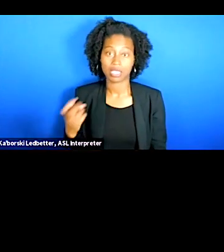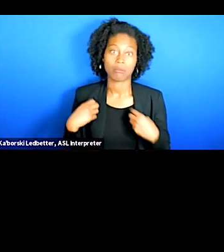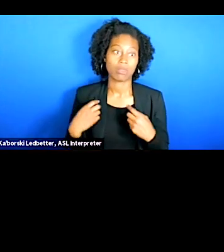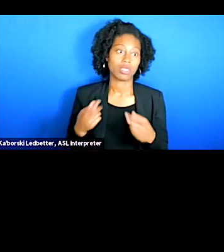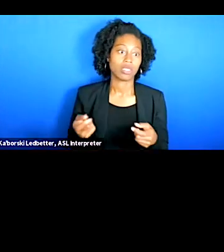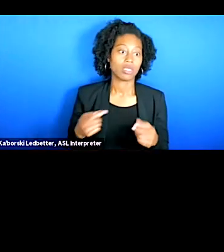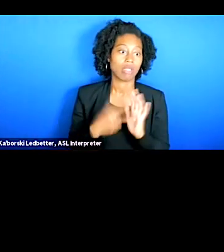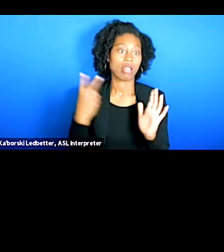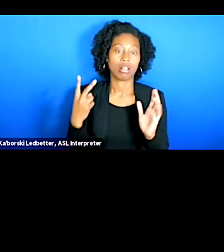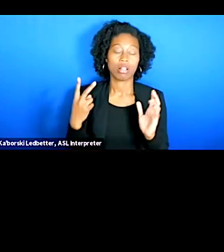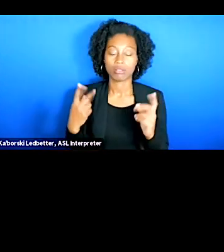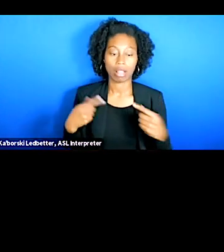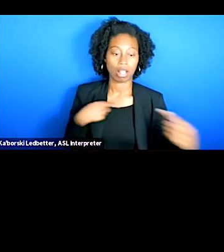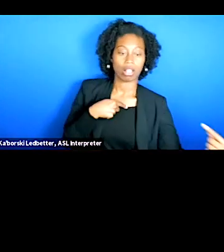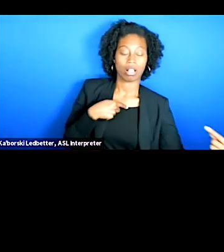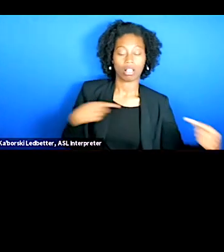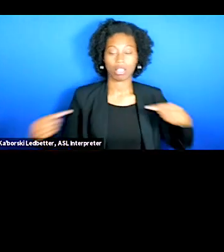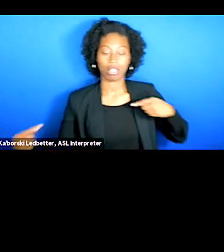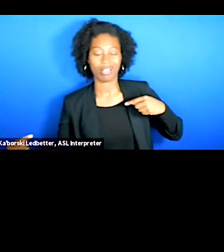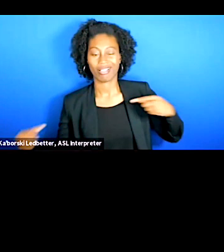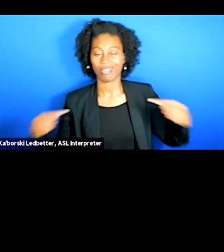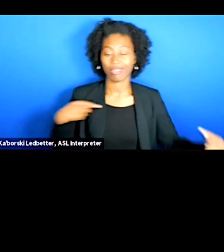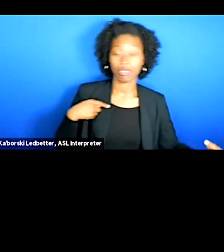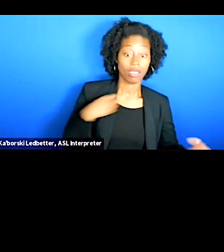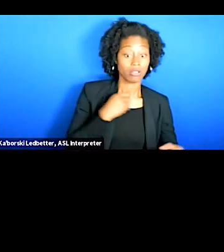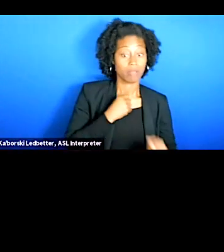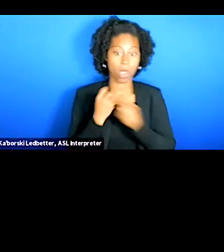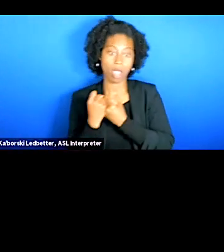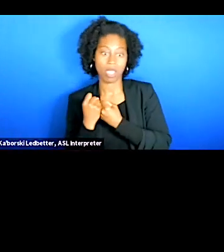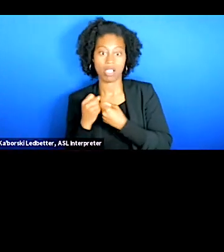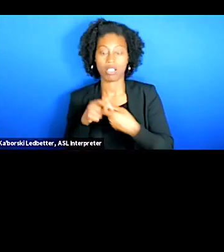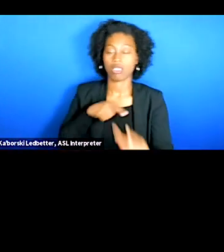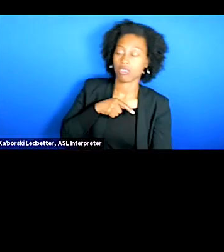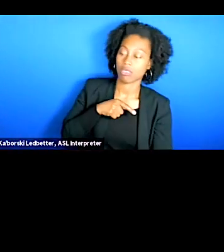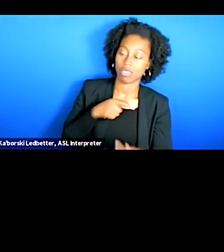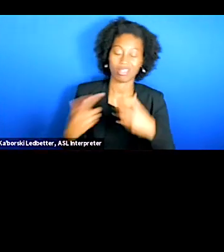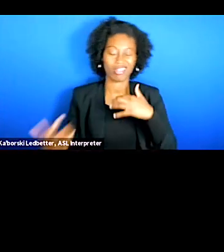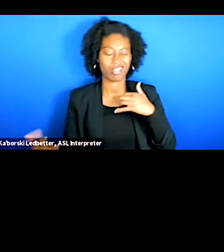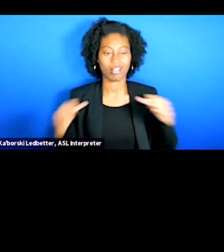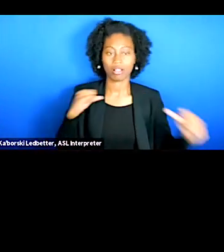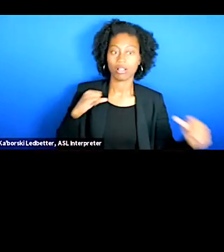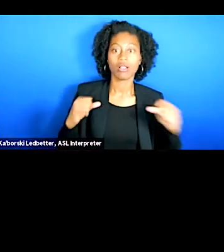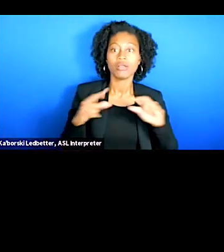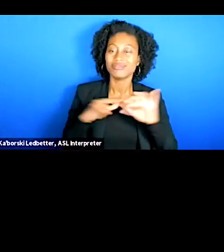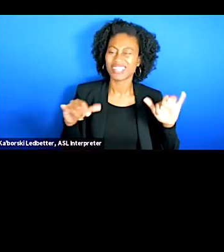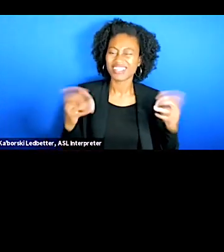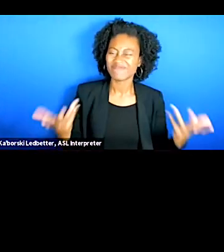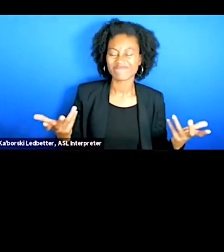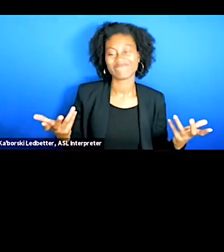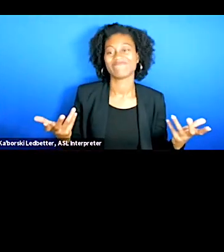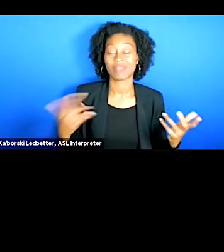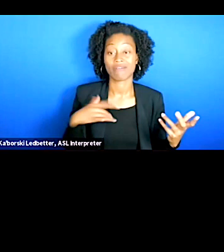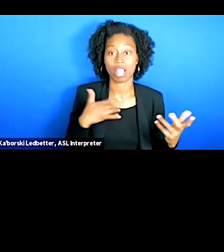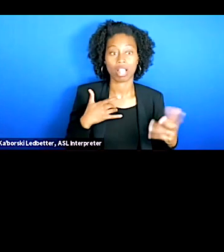working against me and for me at the same time. So it kind of breaks even. I was discussing with